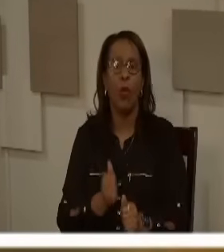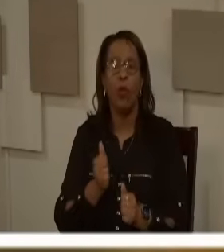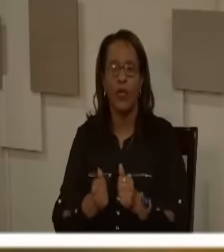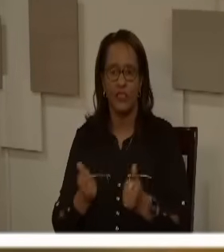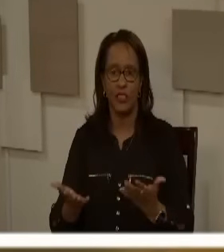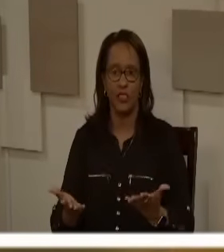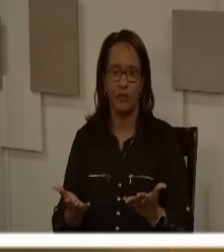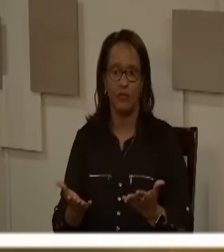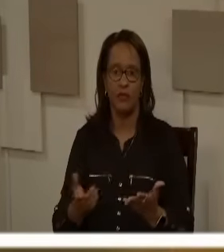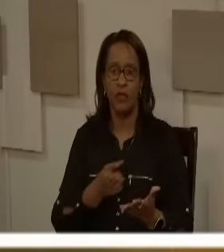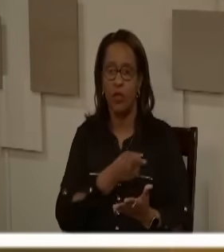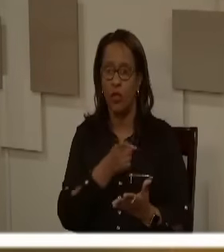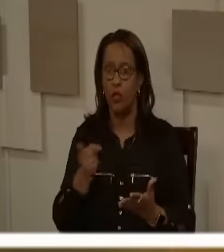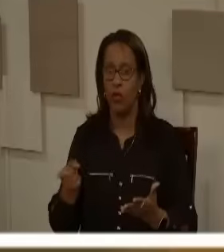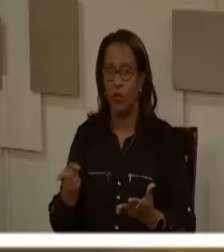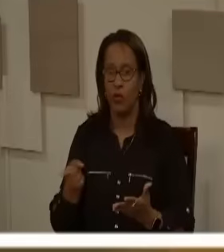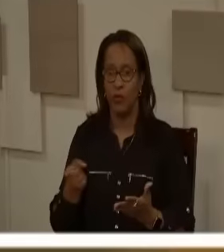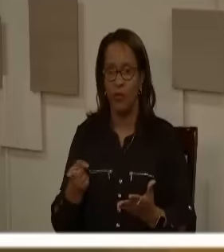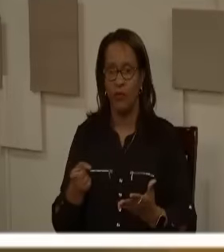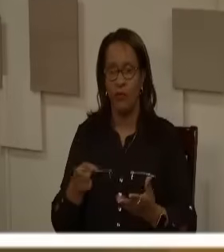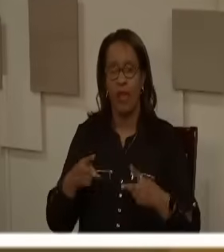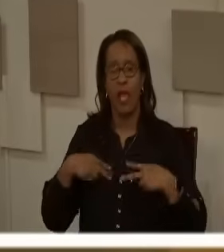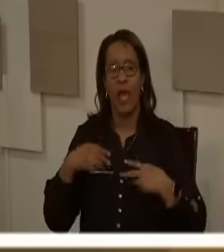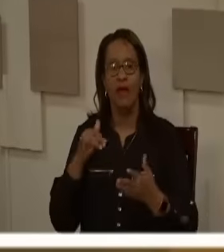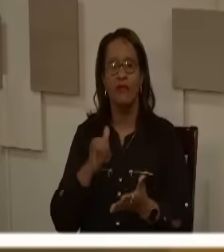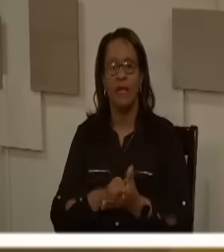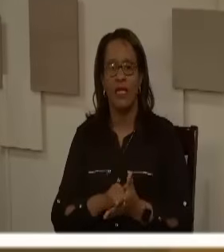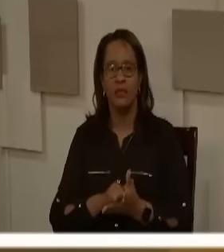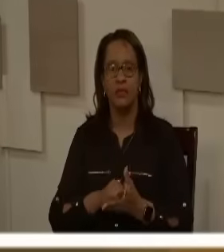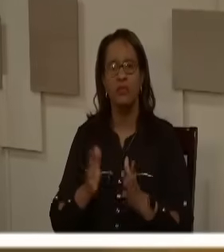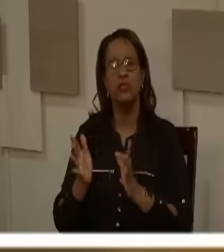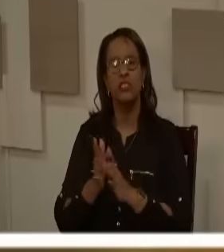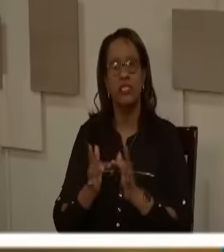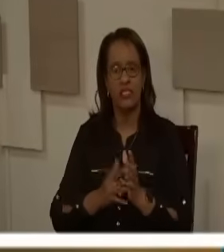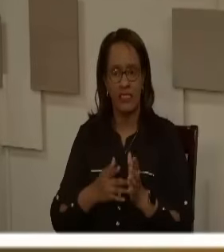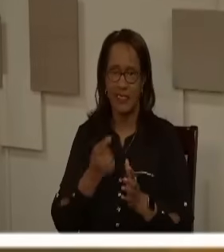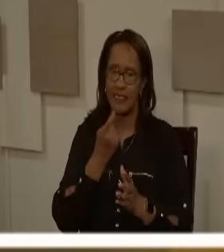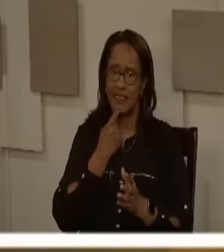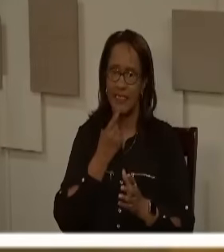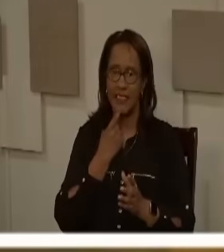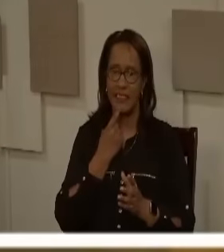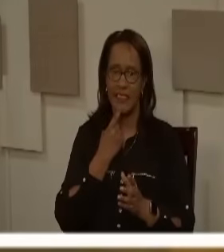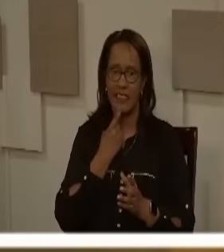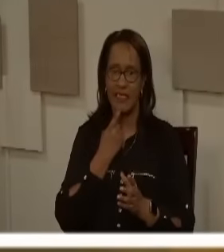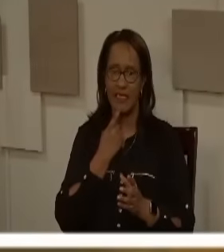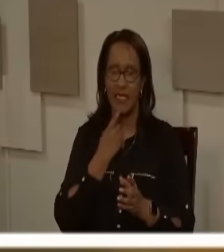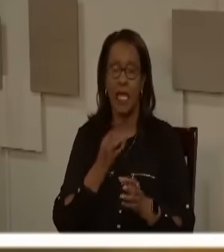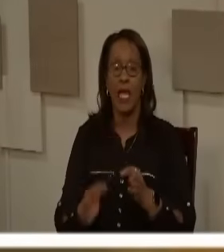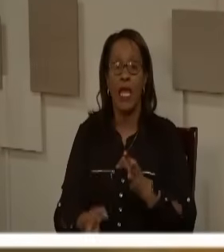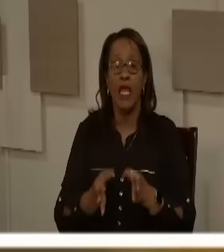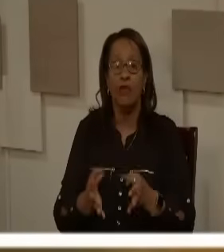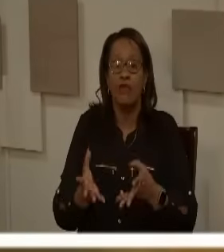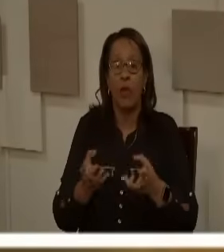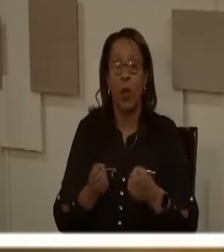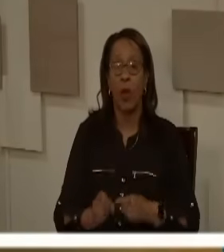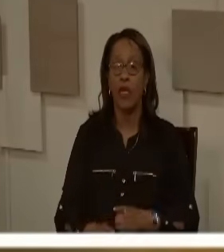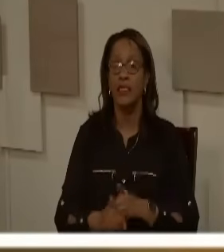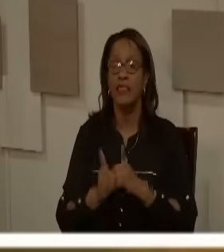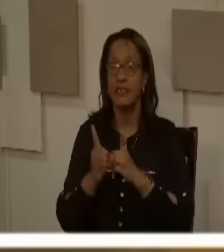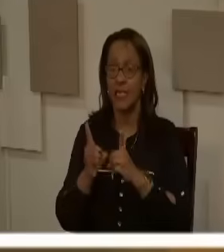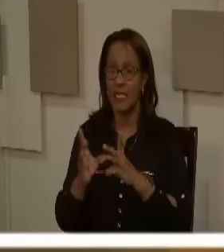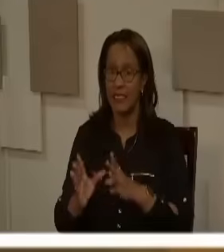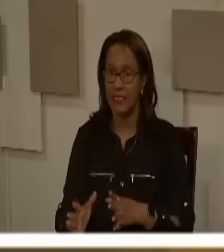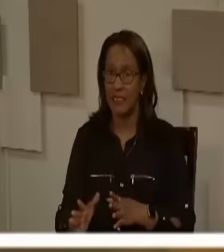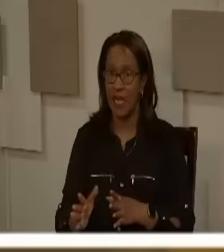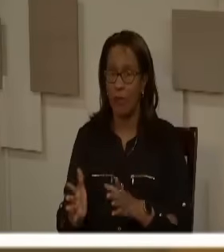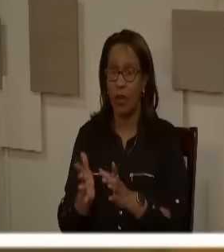get? So when Jesus is saying that if you want to be a disciple of mine, then suffering is